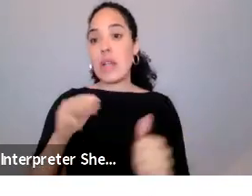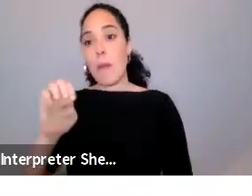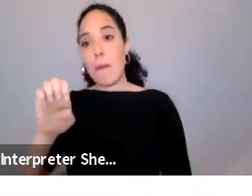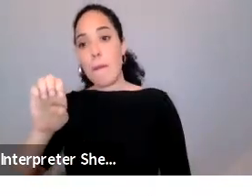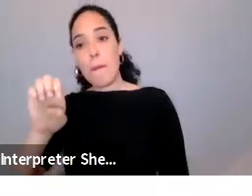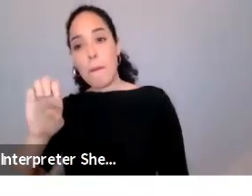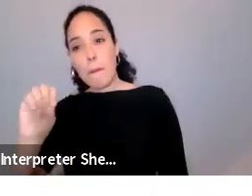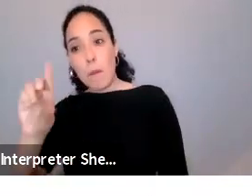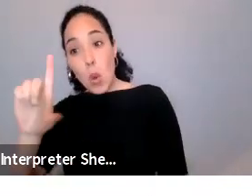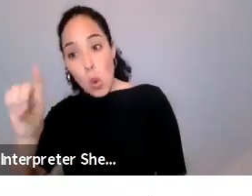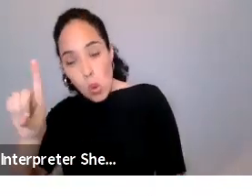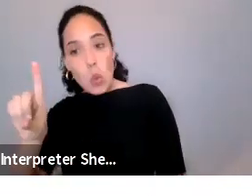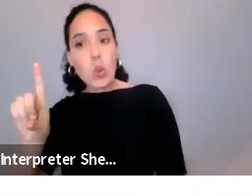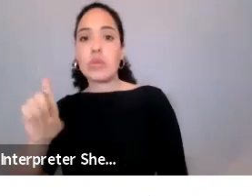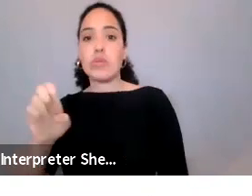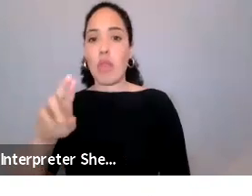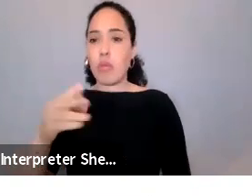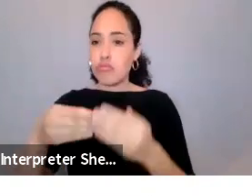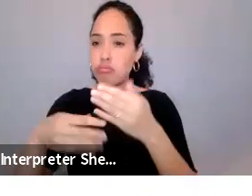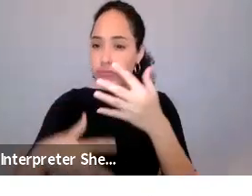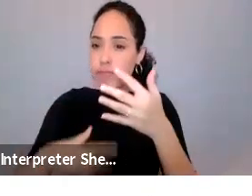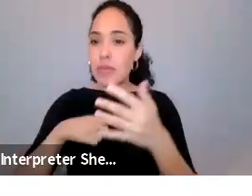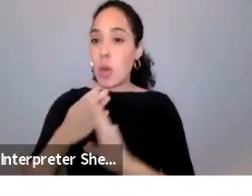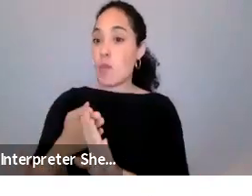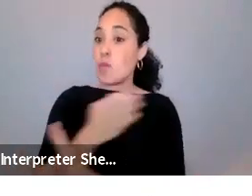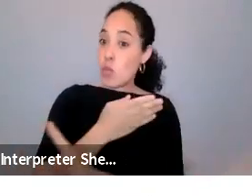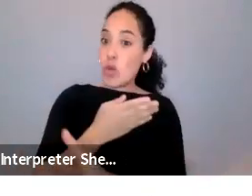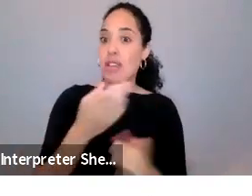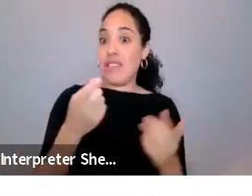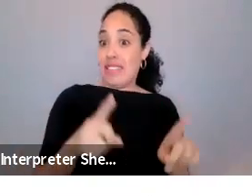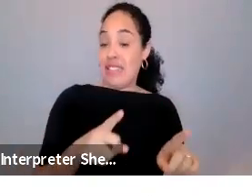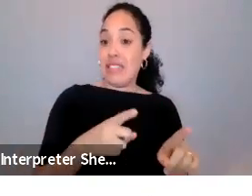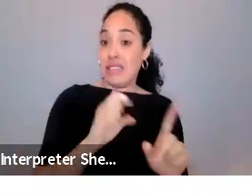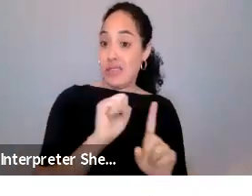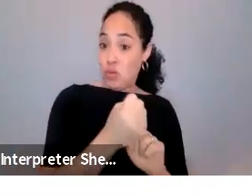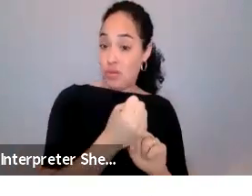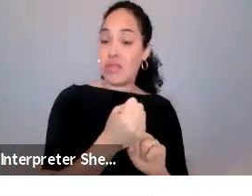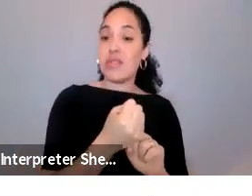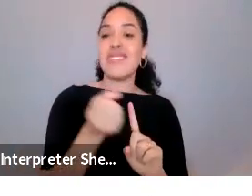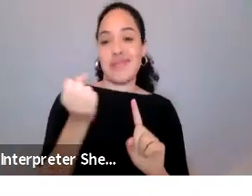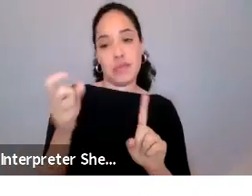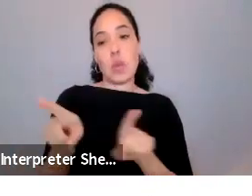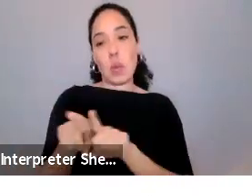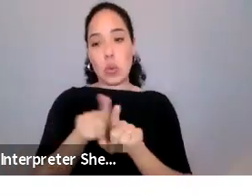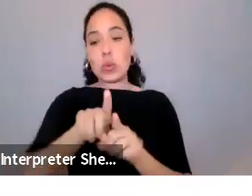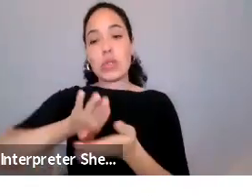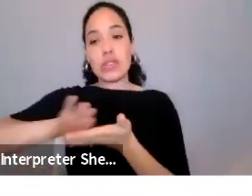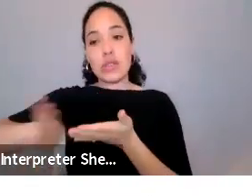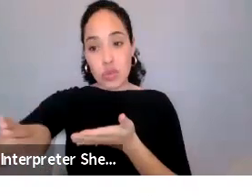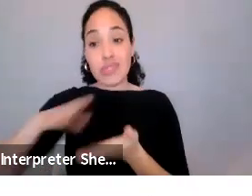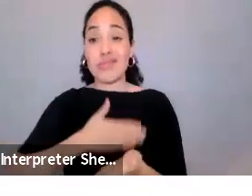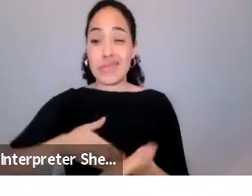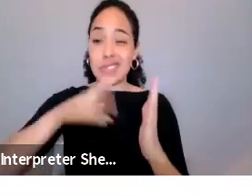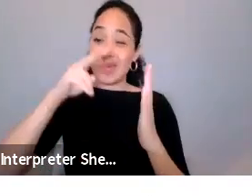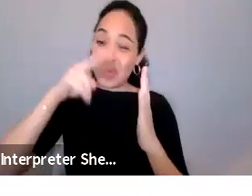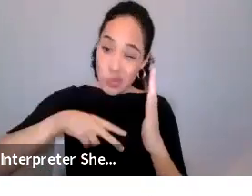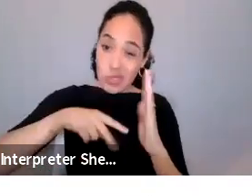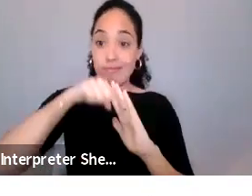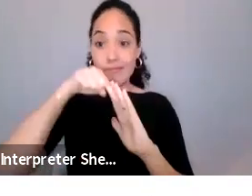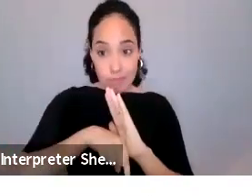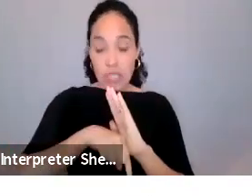conditions or from a lack of timely remediation are also excluded. Please read your policy so that you know what is and is not